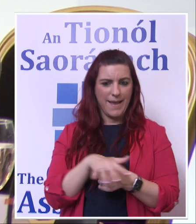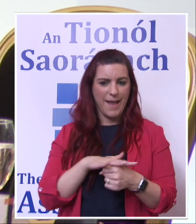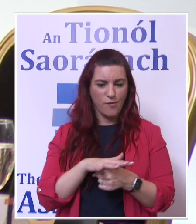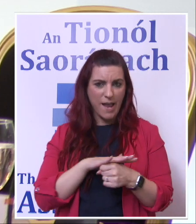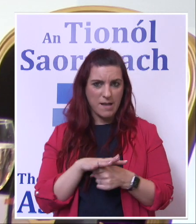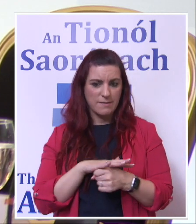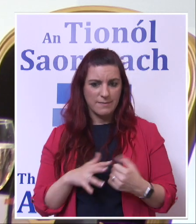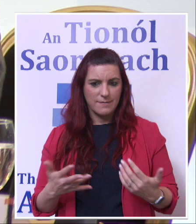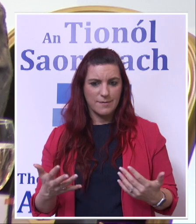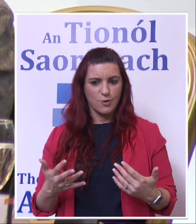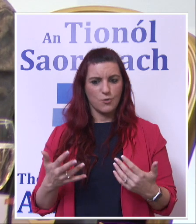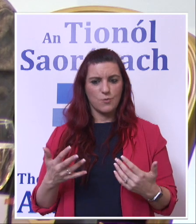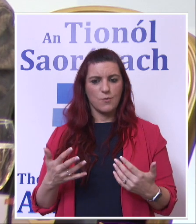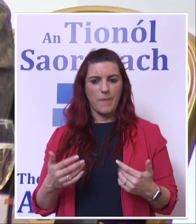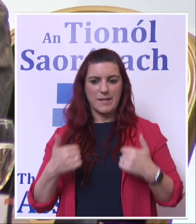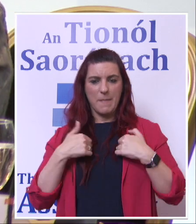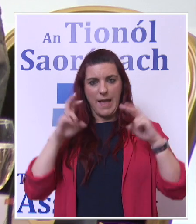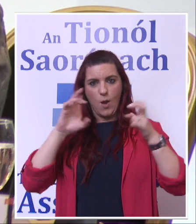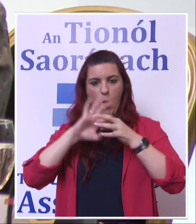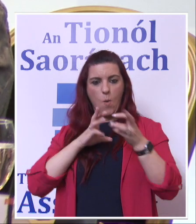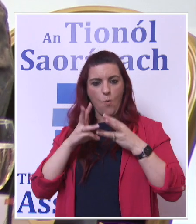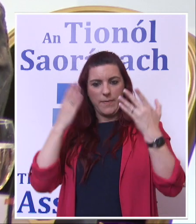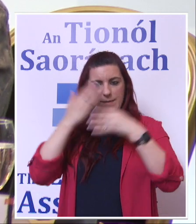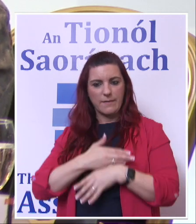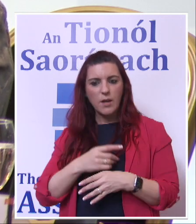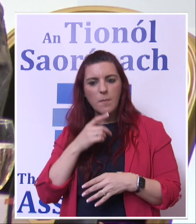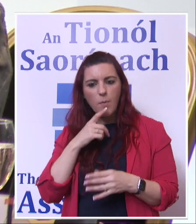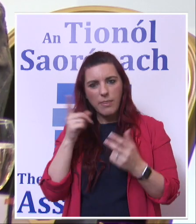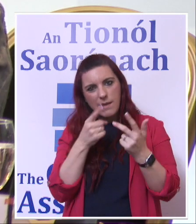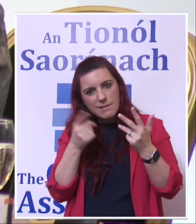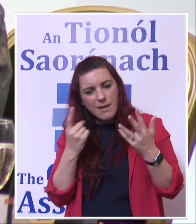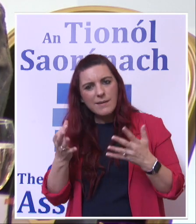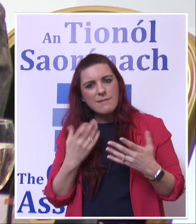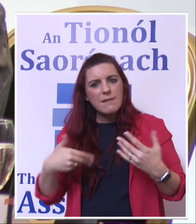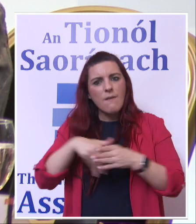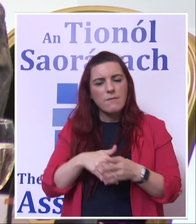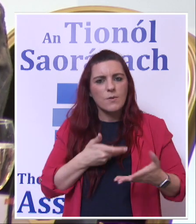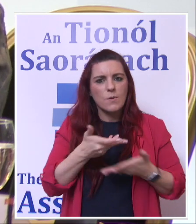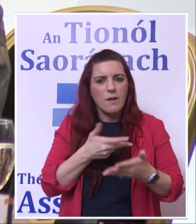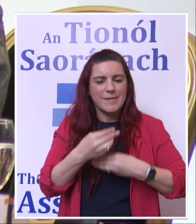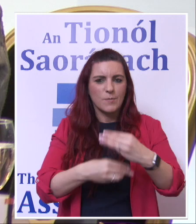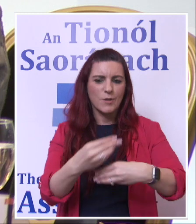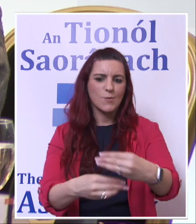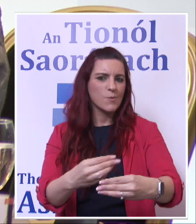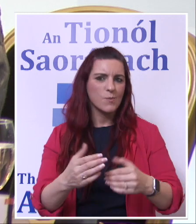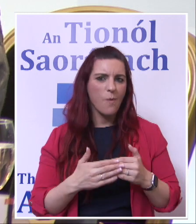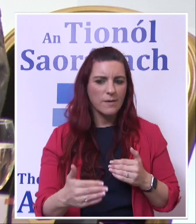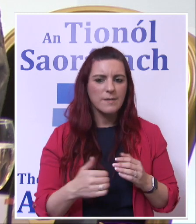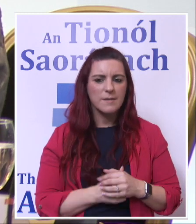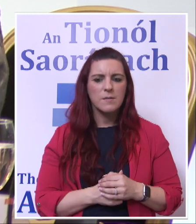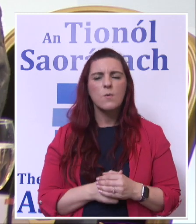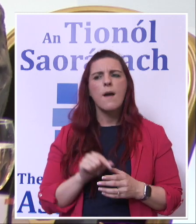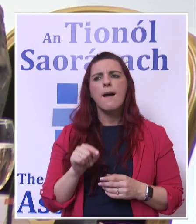that. So that'll be my homework tonight. But things like, you know, get involved in those competitions and so on. We've a